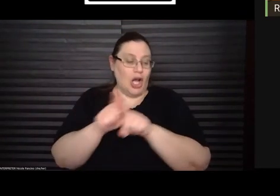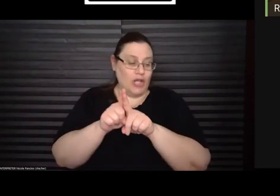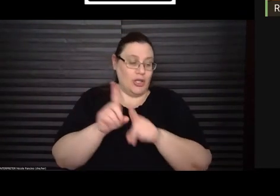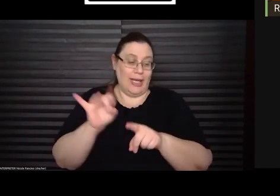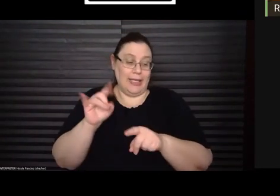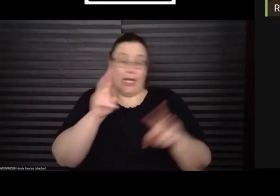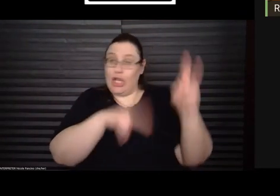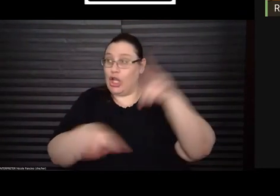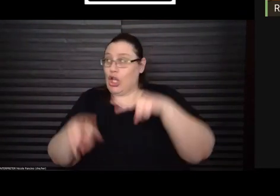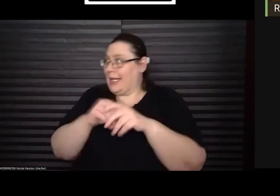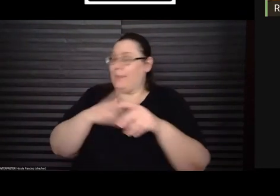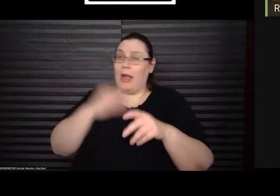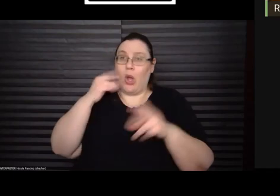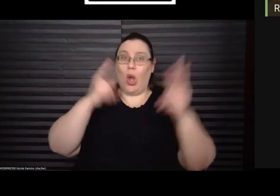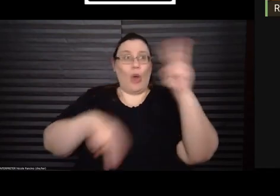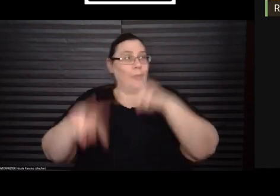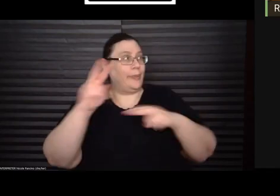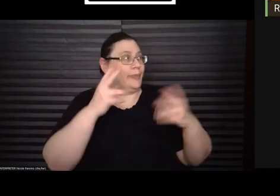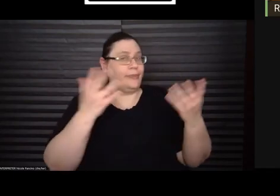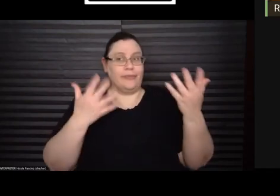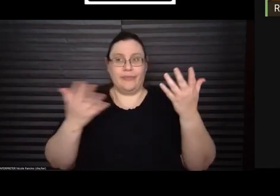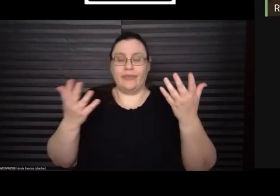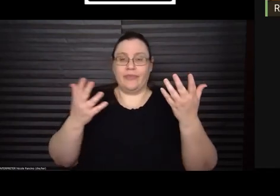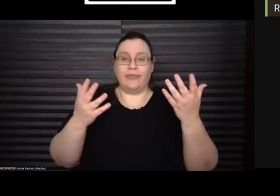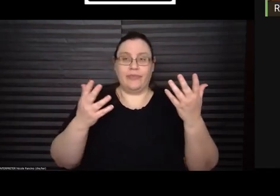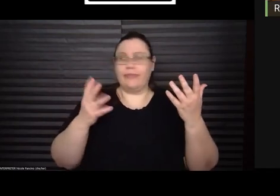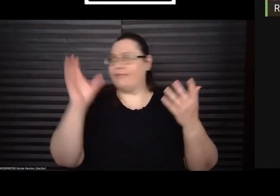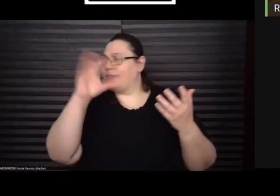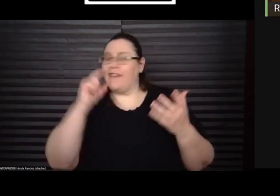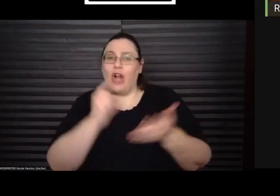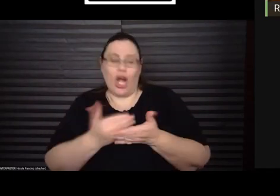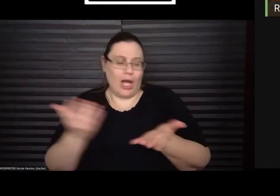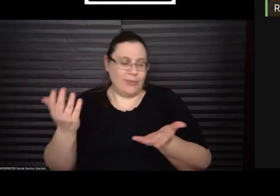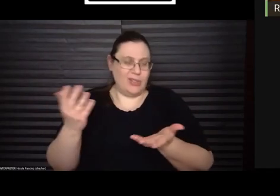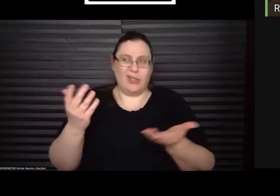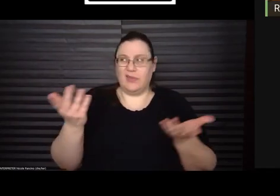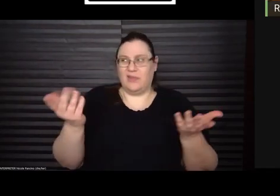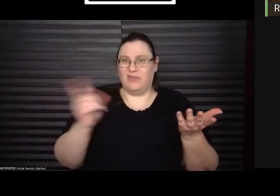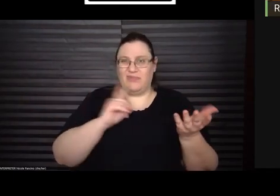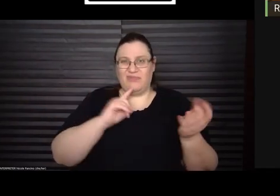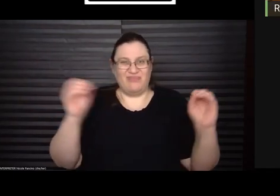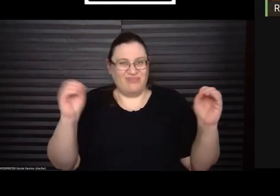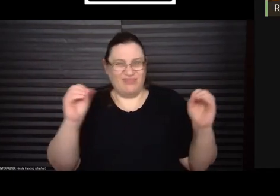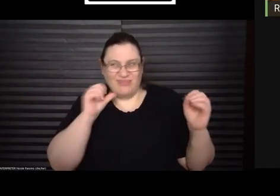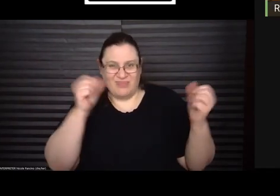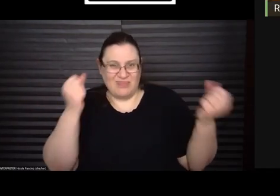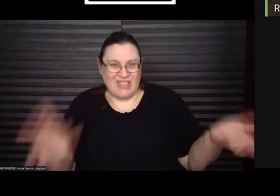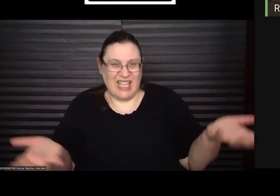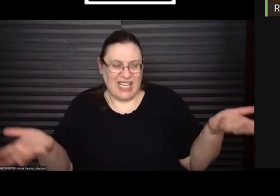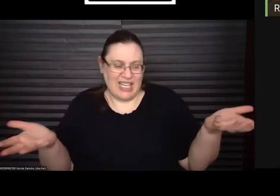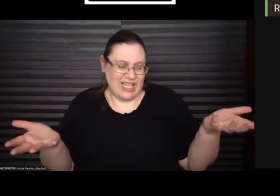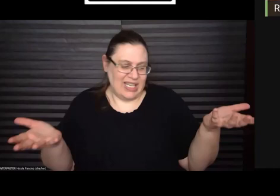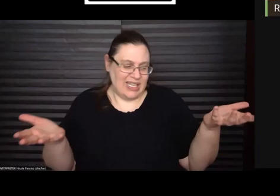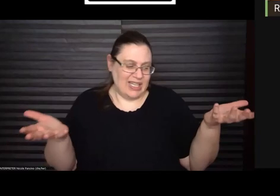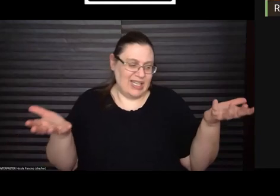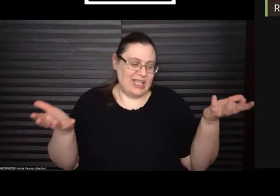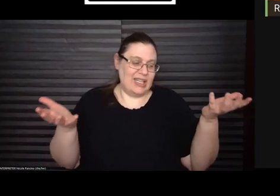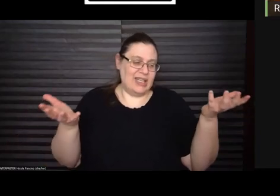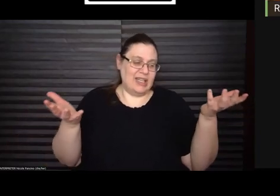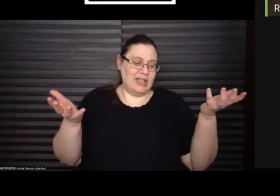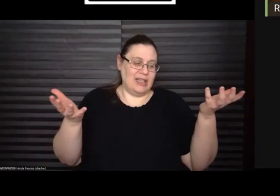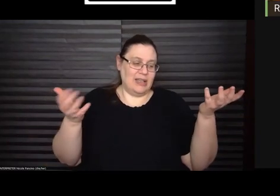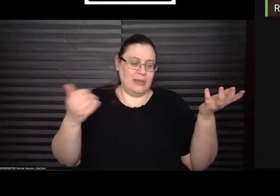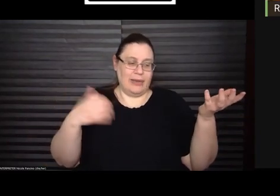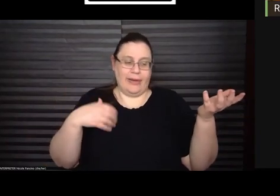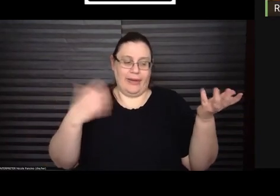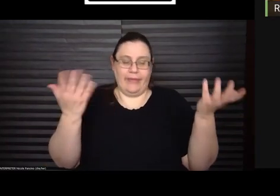and also looking around my house and looking for objects. And there really weren't that many. Like, I mean, they're, you